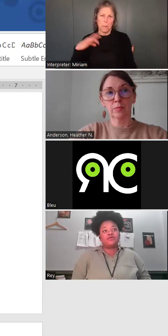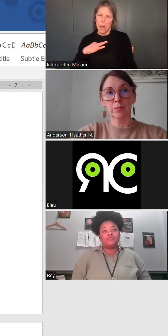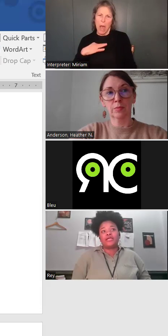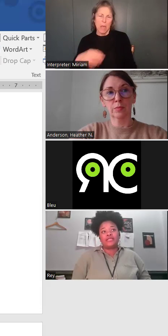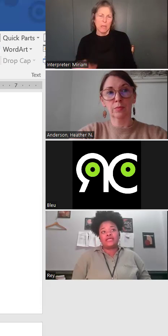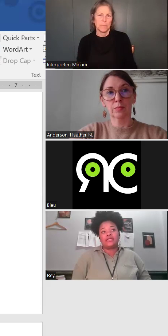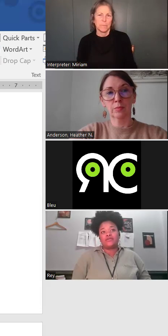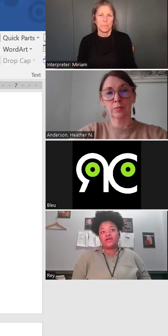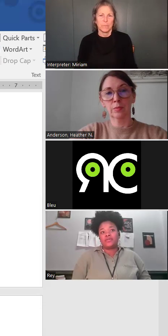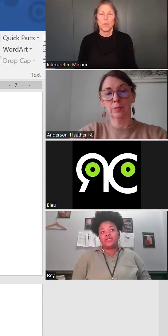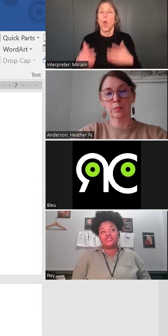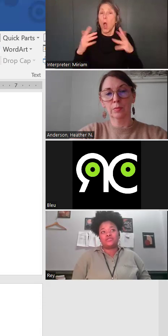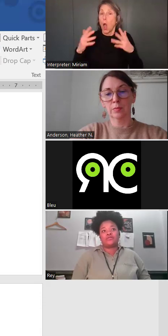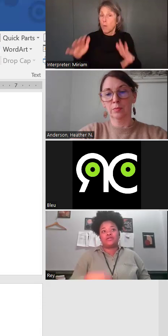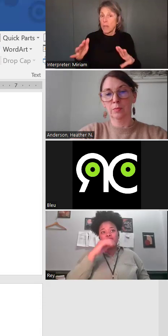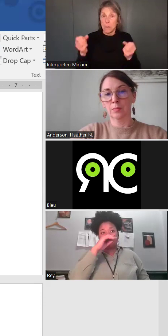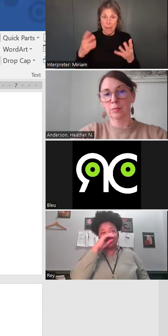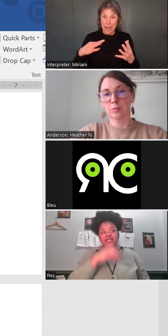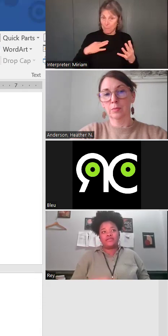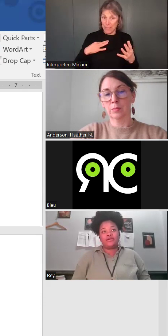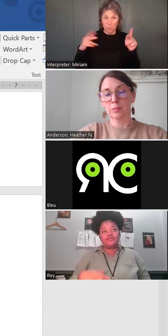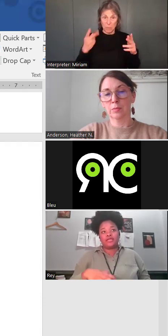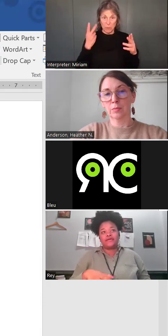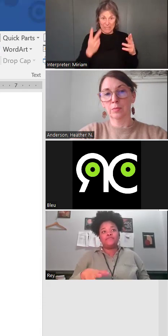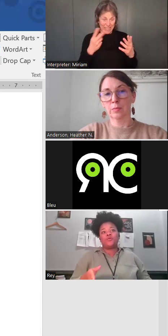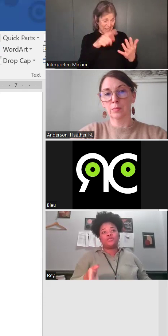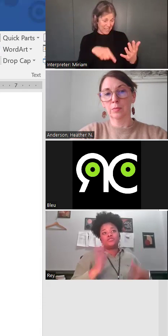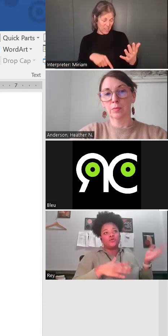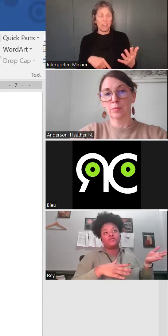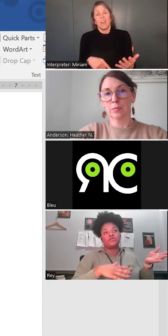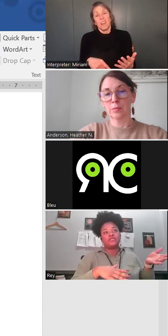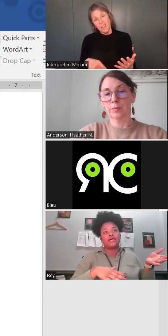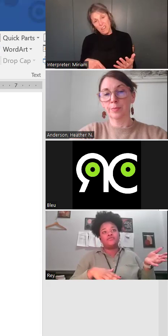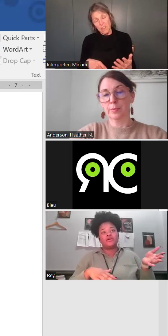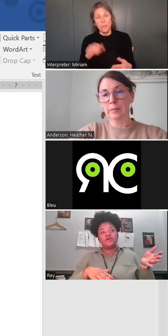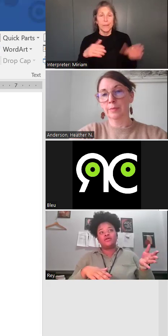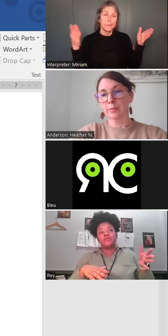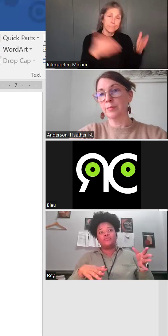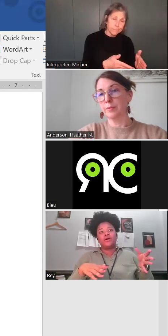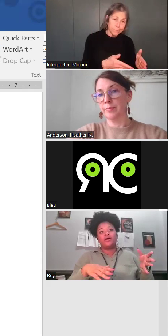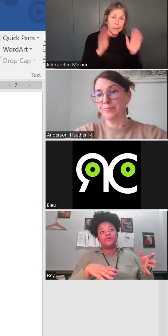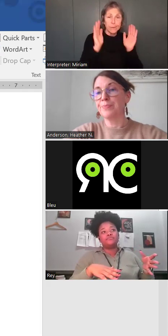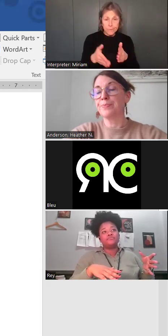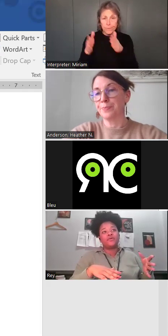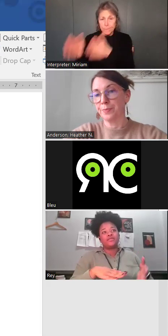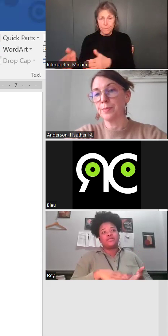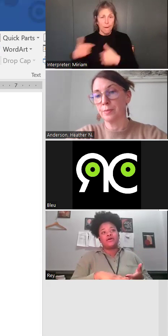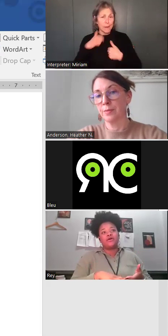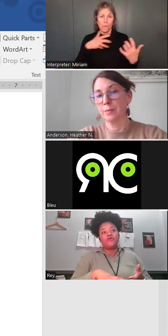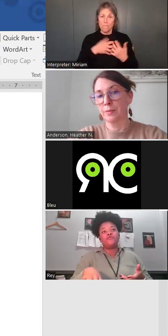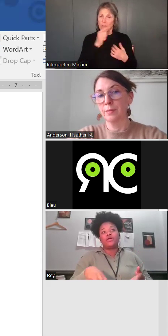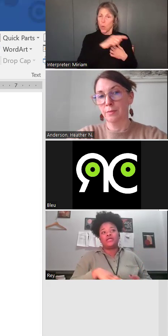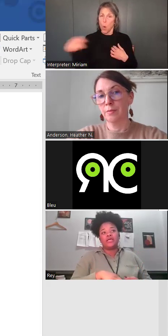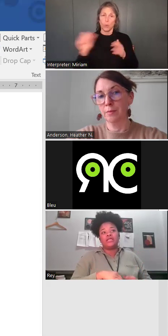noticed like already like in a lot of our applications, a lot of things that we send out, they already like, well, this is focused on this kind of art. So I think